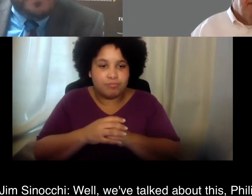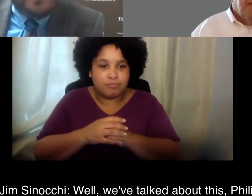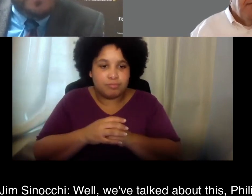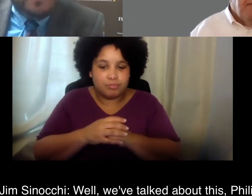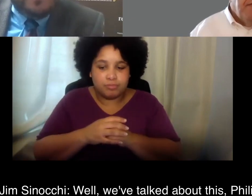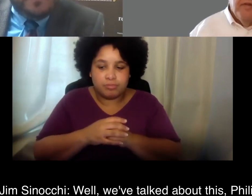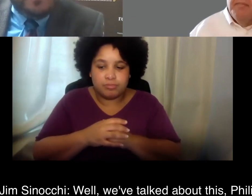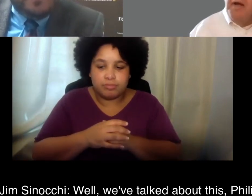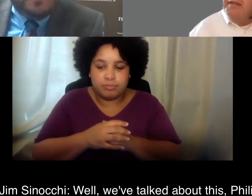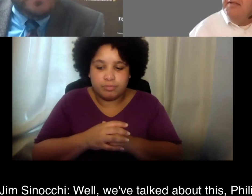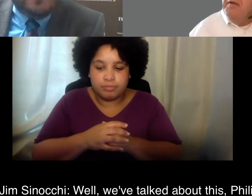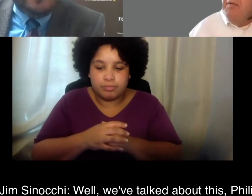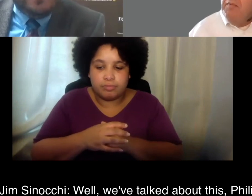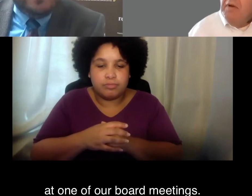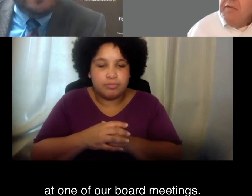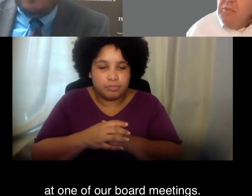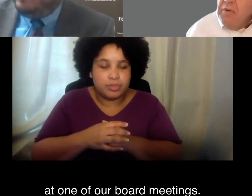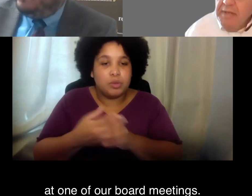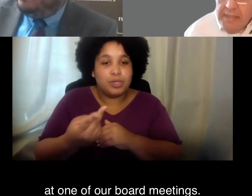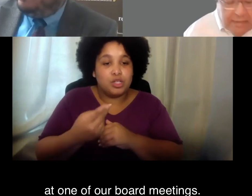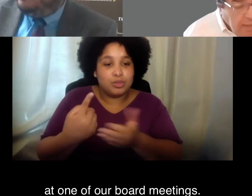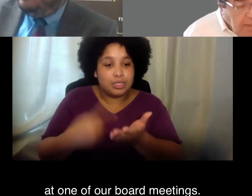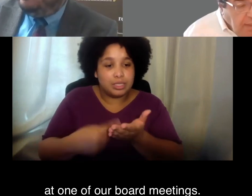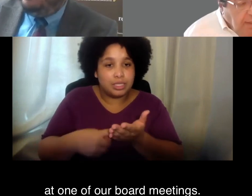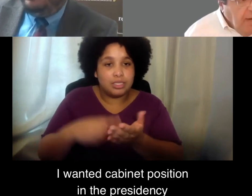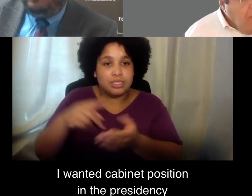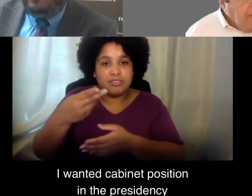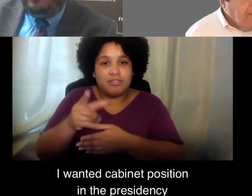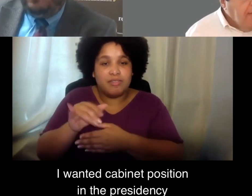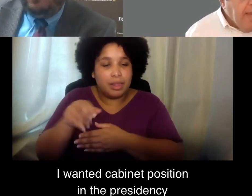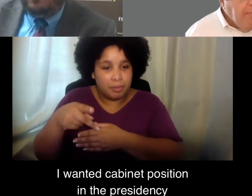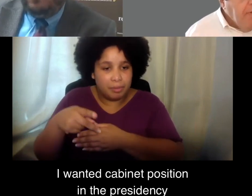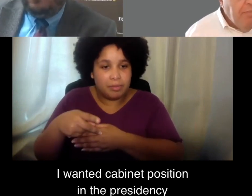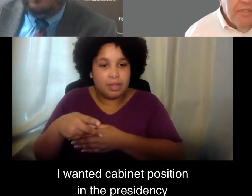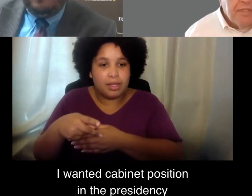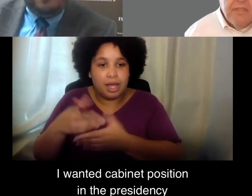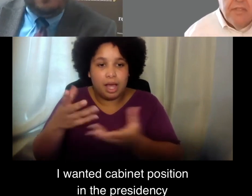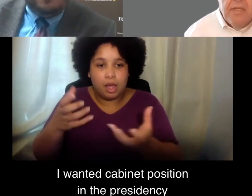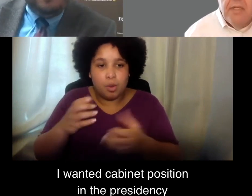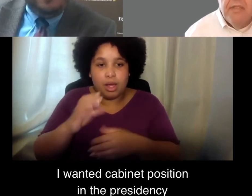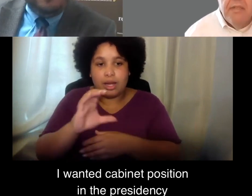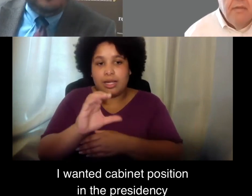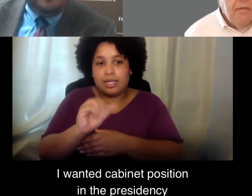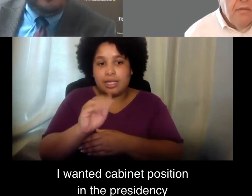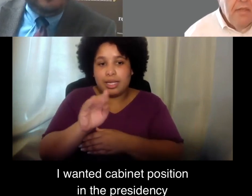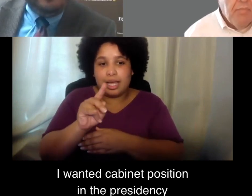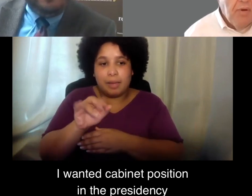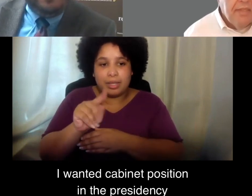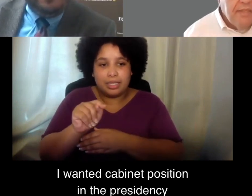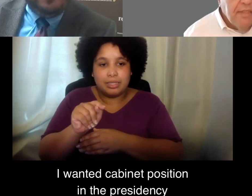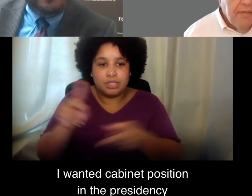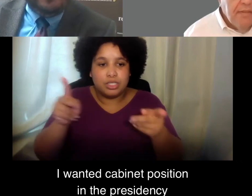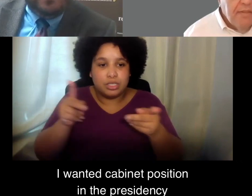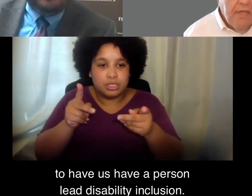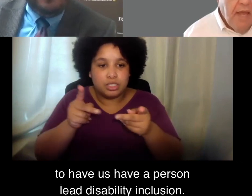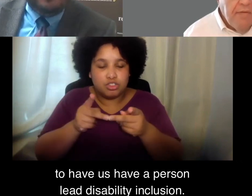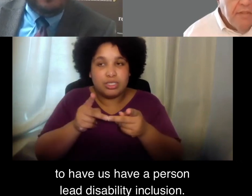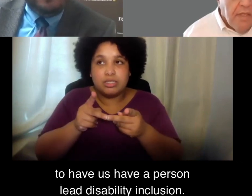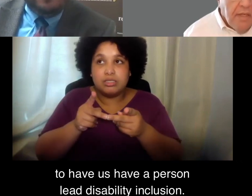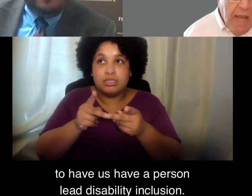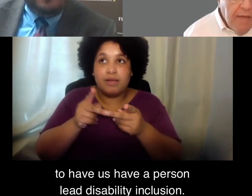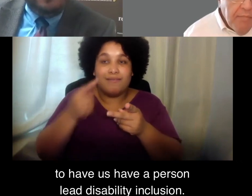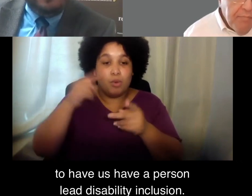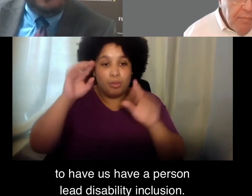this, Philip. At one of our board meetings, I wanted a cabinet position in the presidency to have